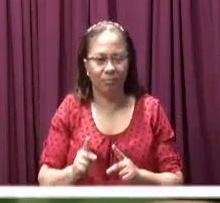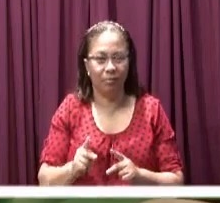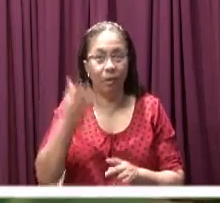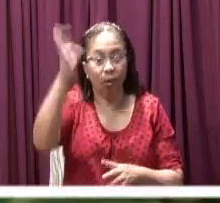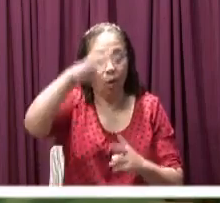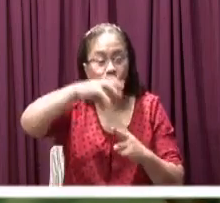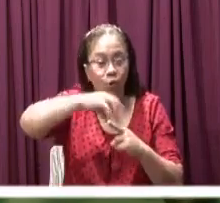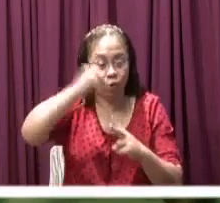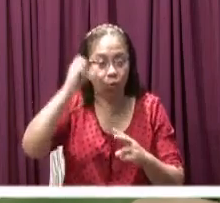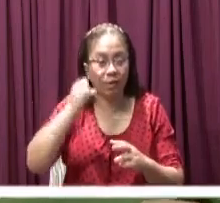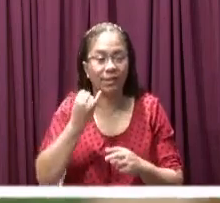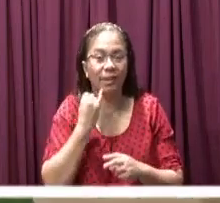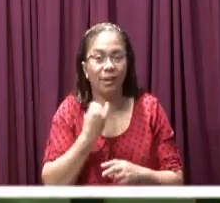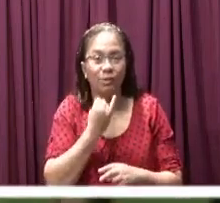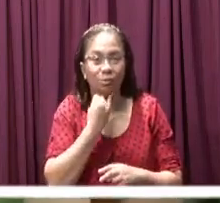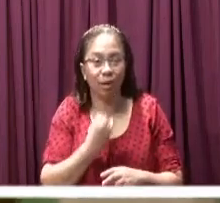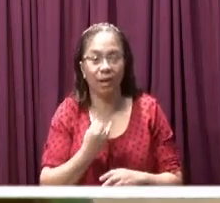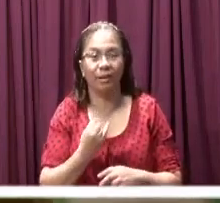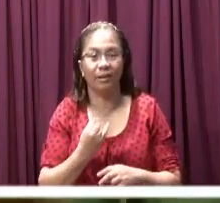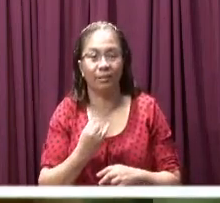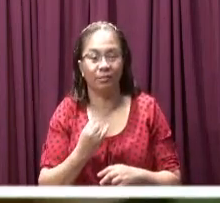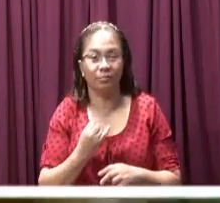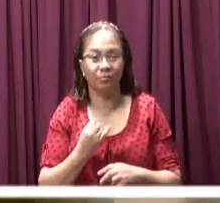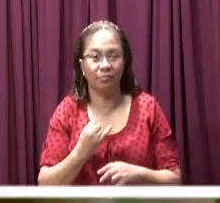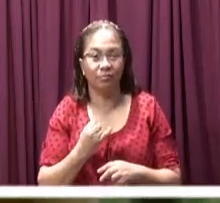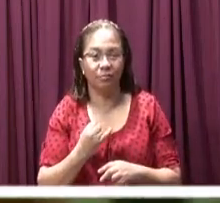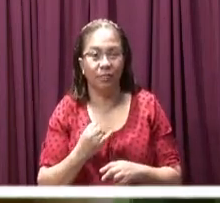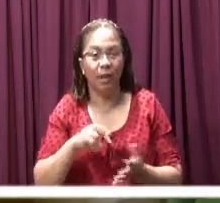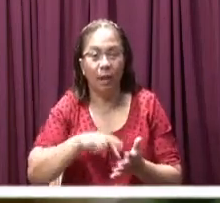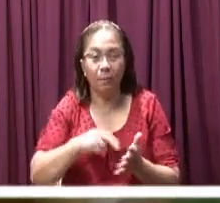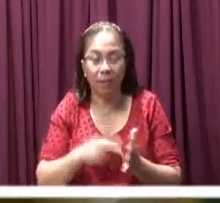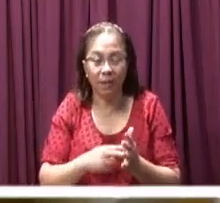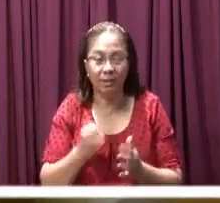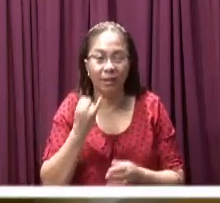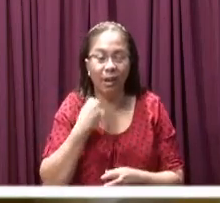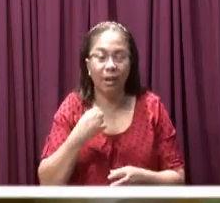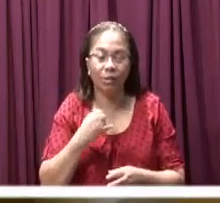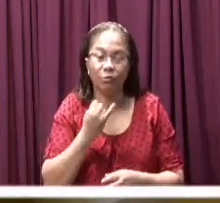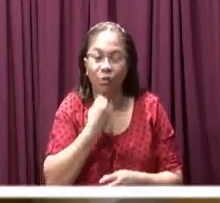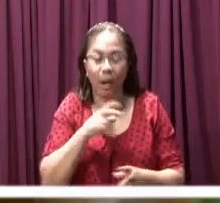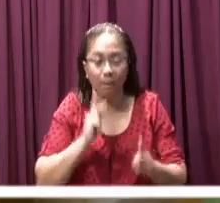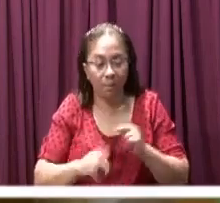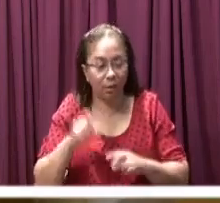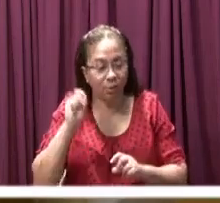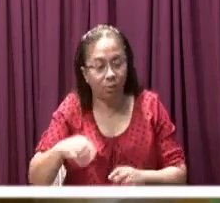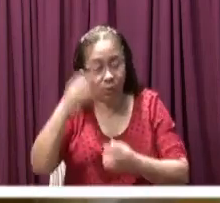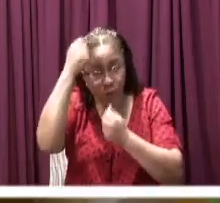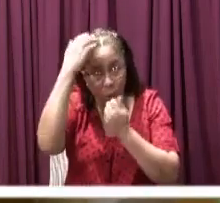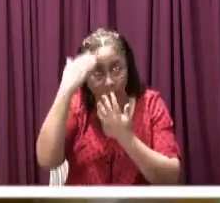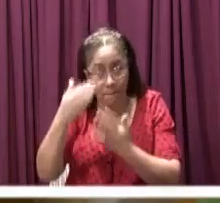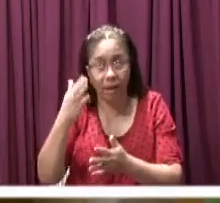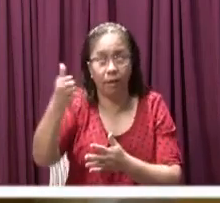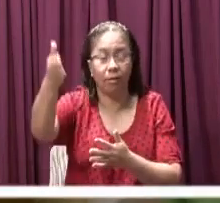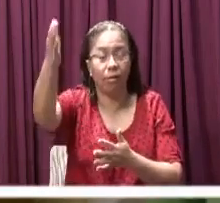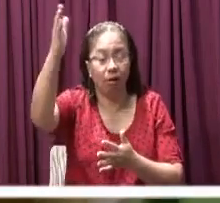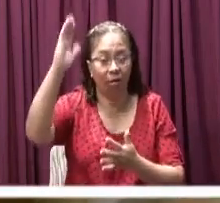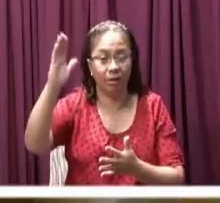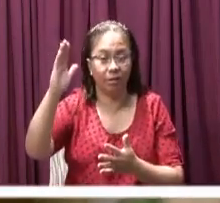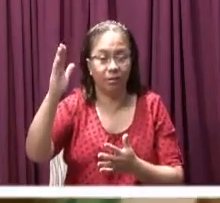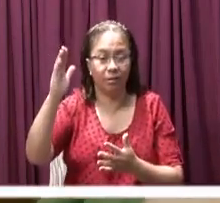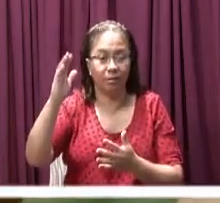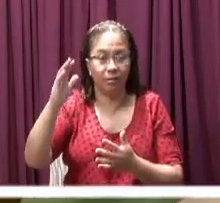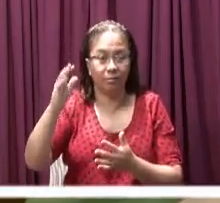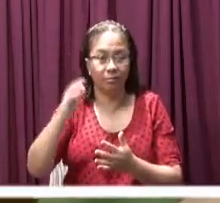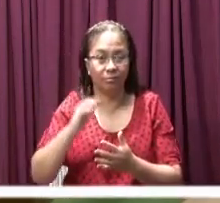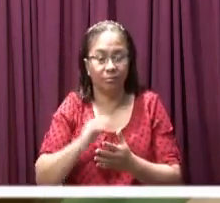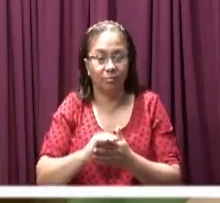fact of election puts a burden of obedience upon a people that is much higher than the people who have never experienced God's